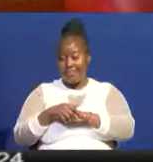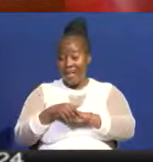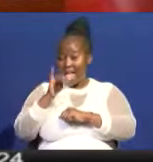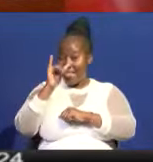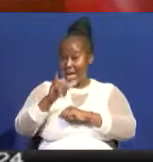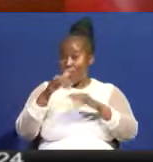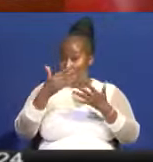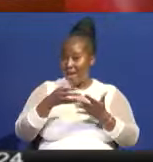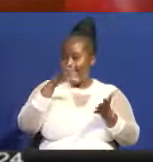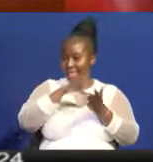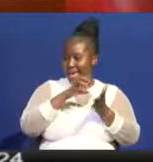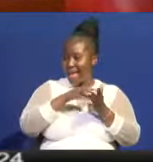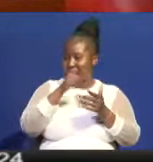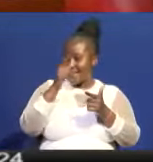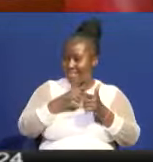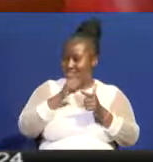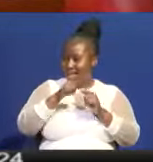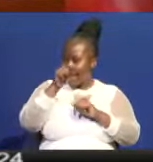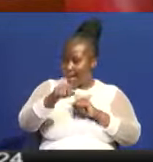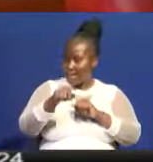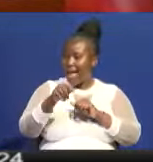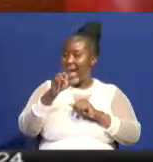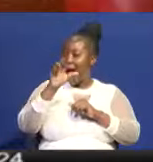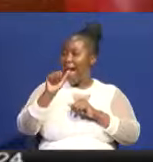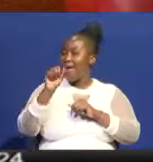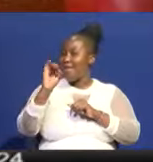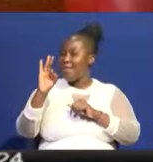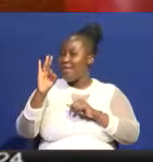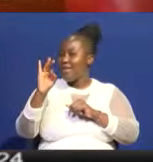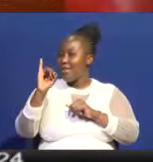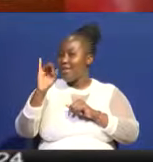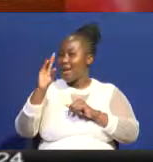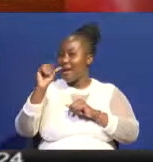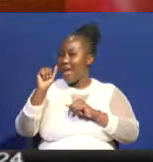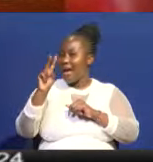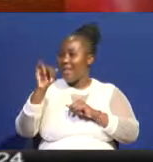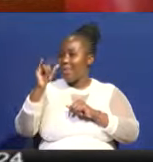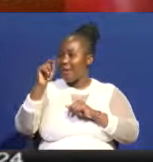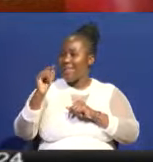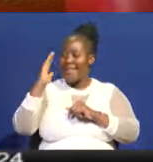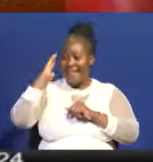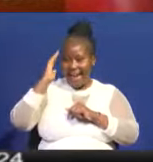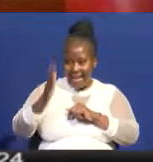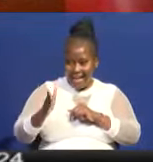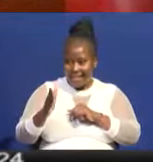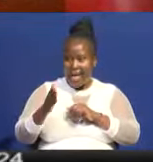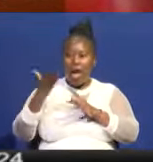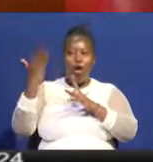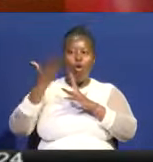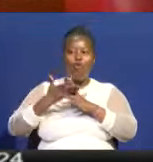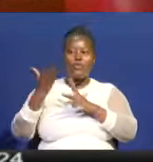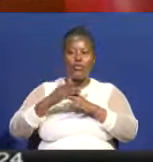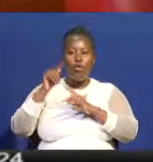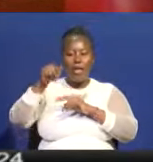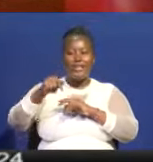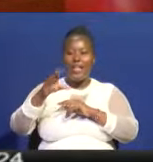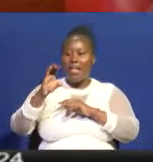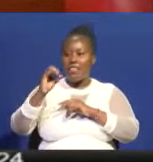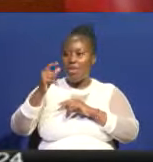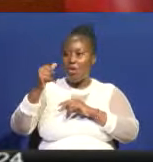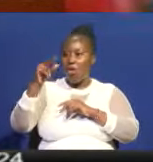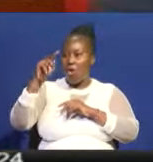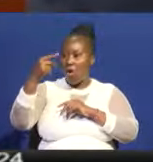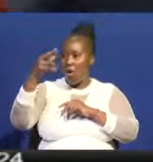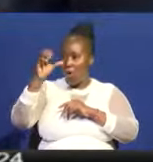That being the case, then, this affidavit is in direct contravention of the Oaths and